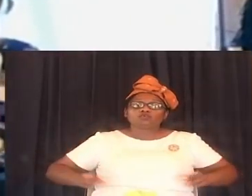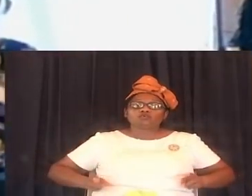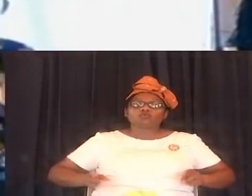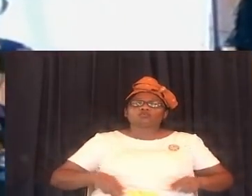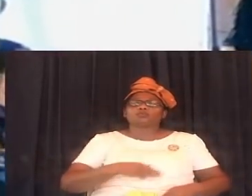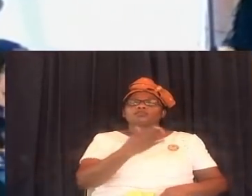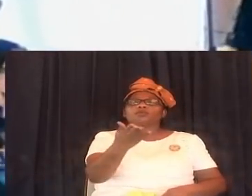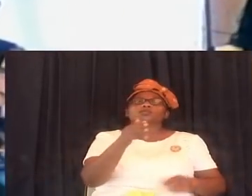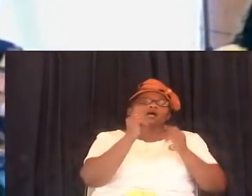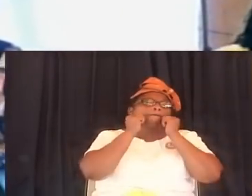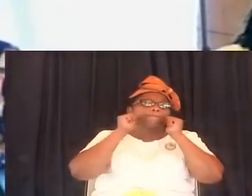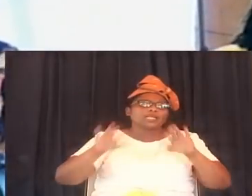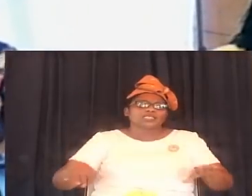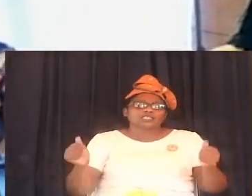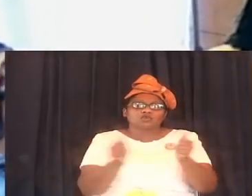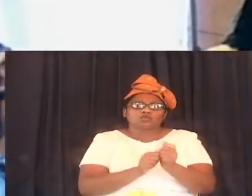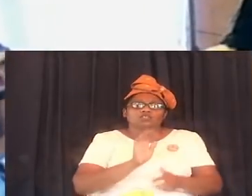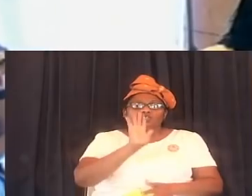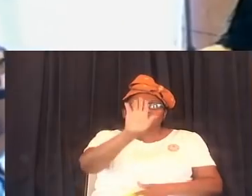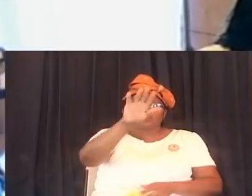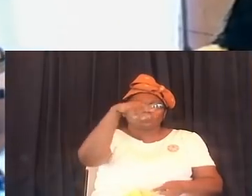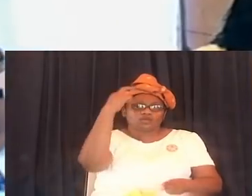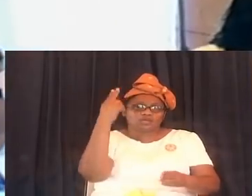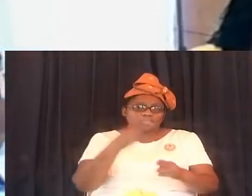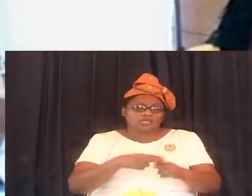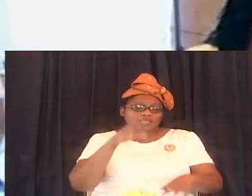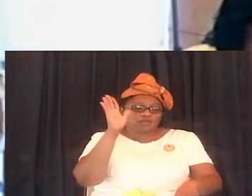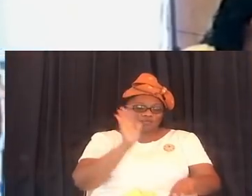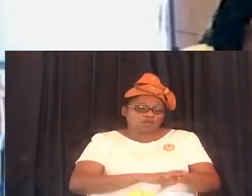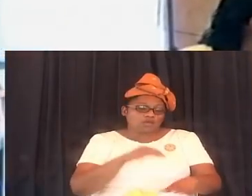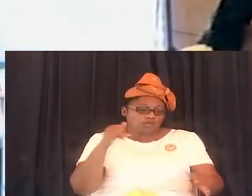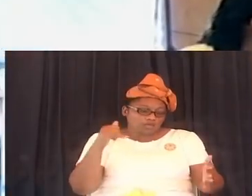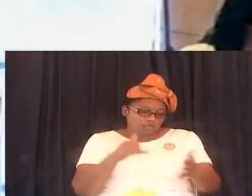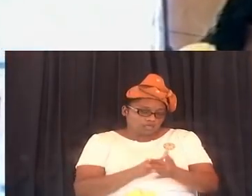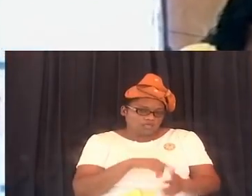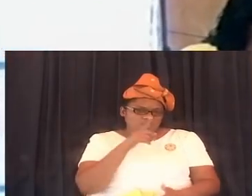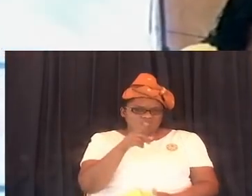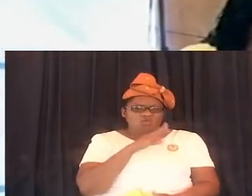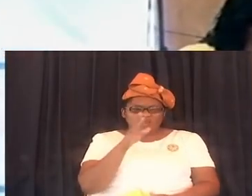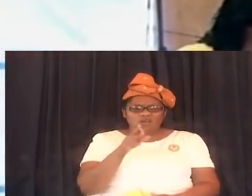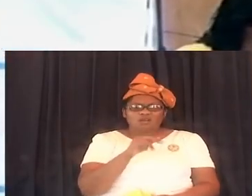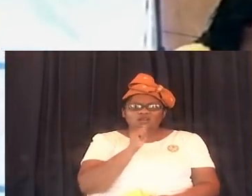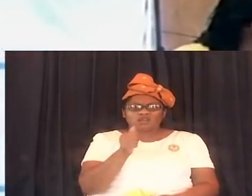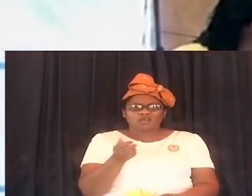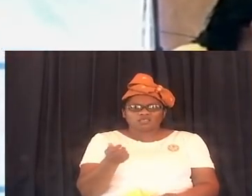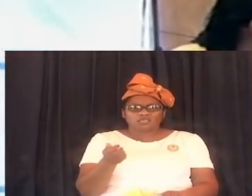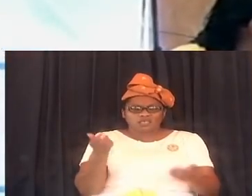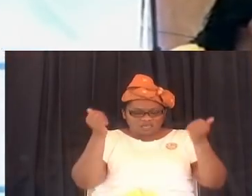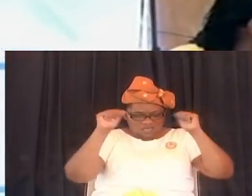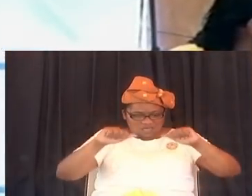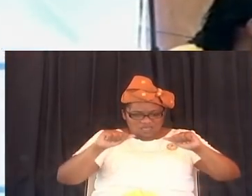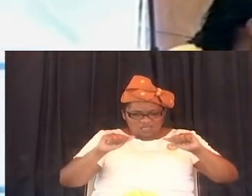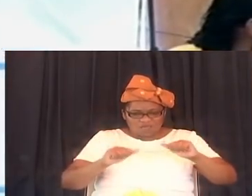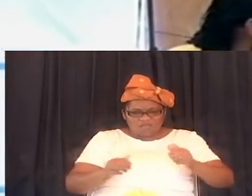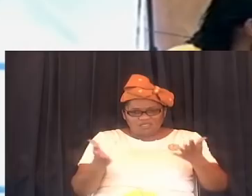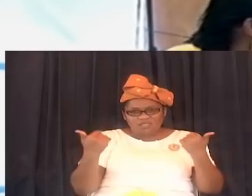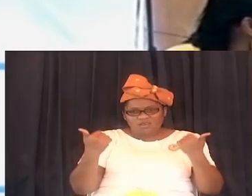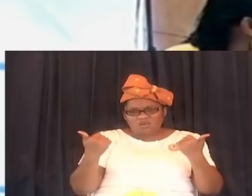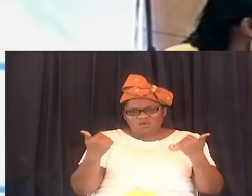it. And if you are not able to come in the service because of the protocols, if you are streaming from overseas,